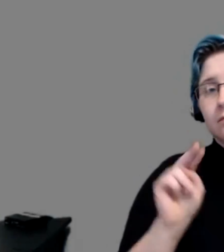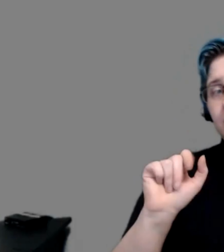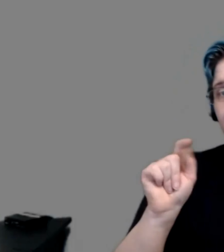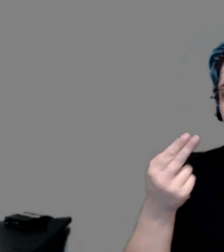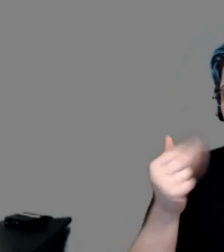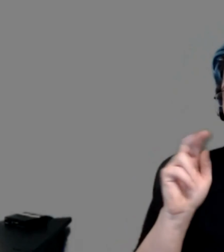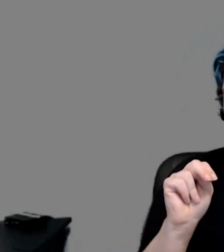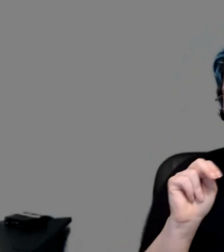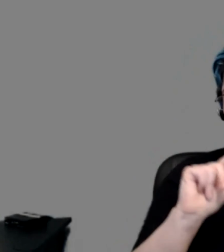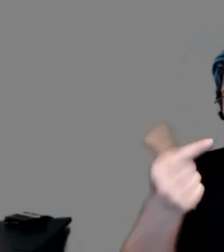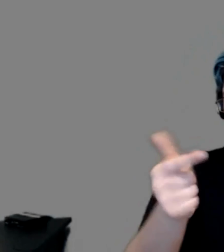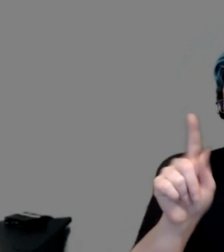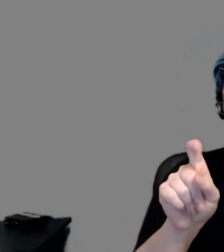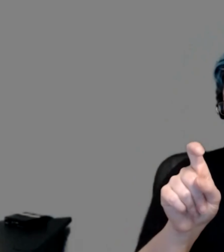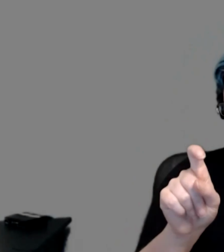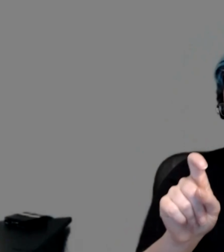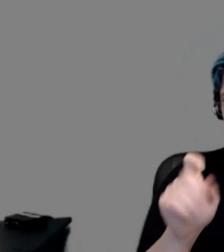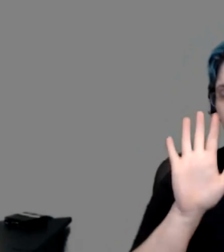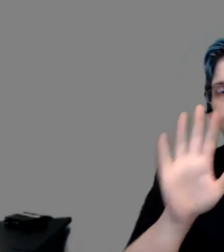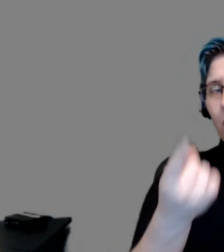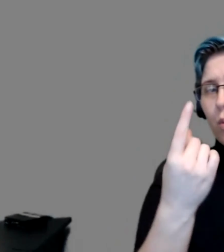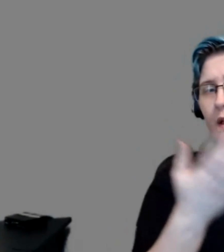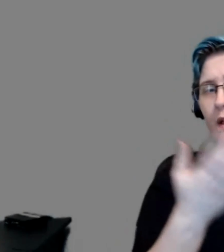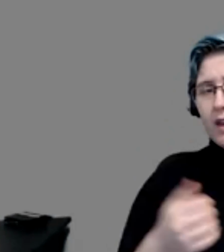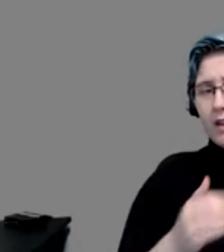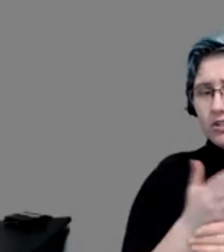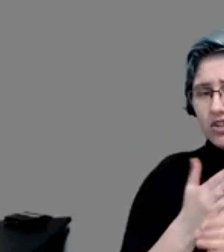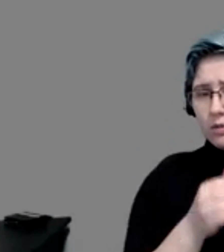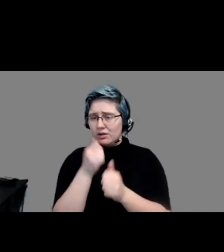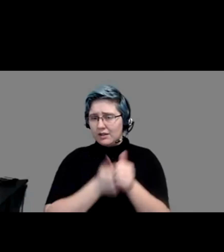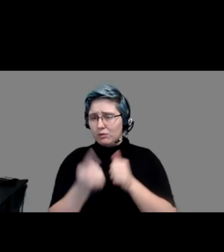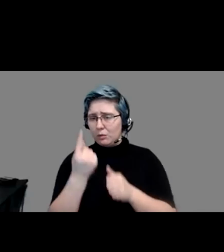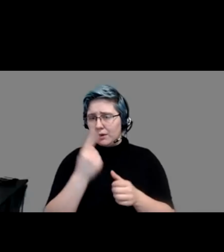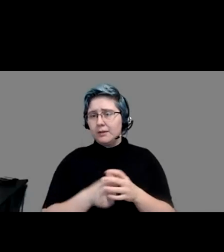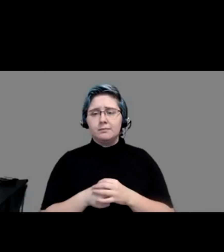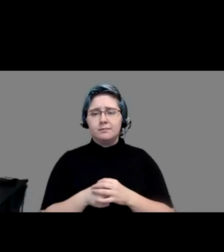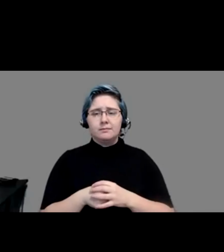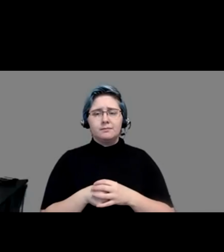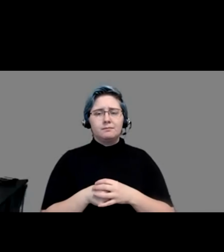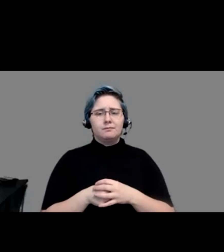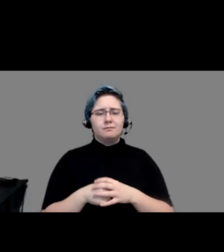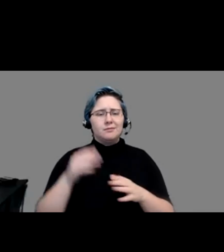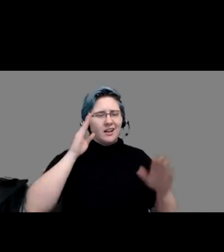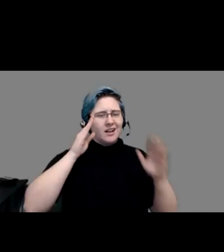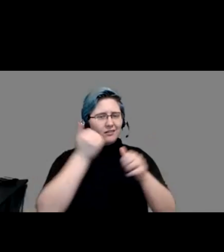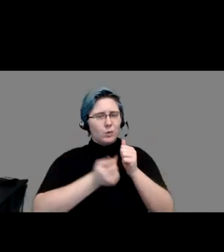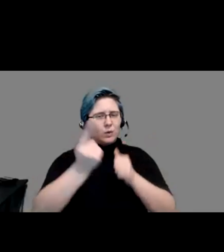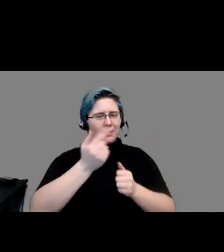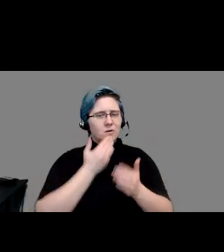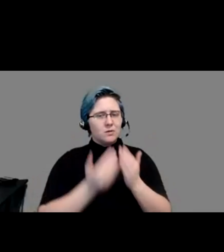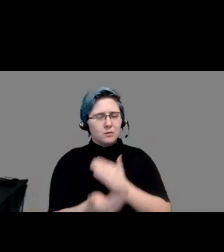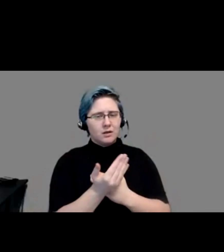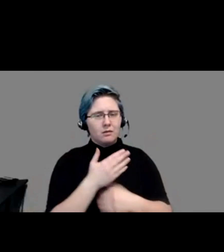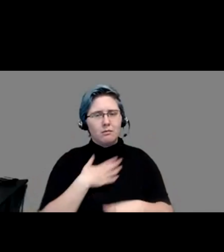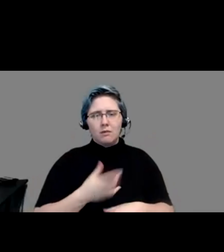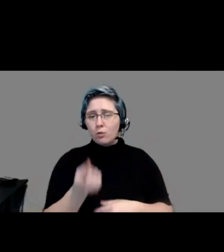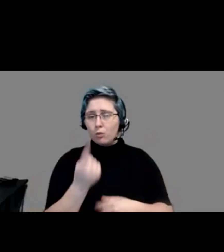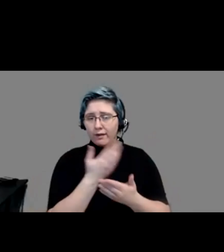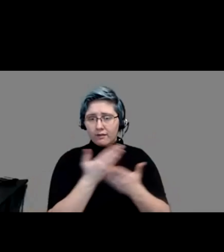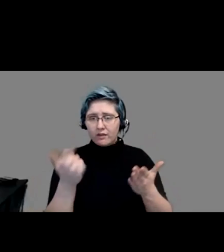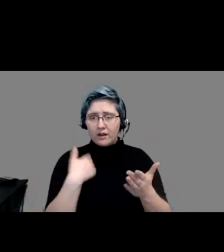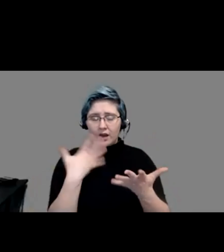Nathan? Would you like to go next? What's your one thing you want to share with everyone? Hi, everyone. Good morning. My one thing that I'd